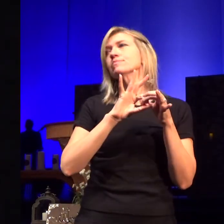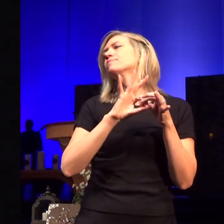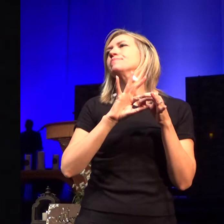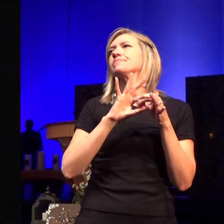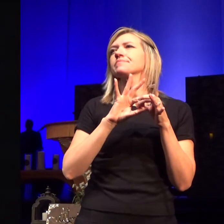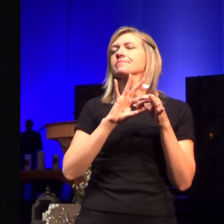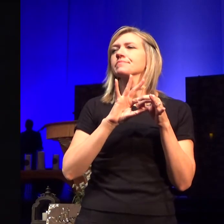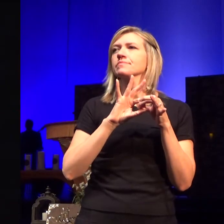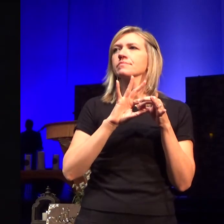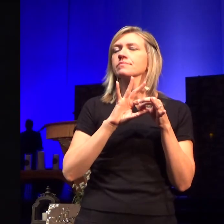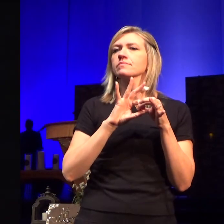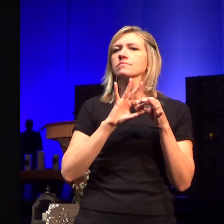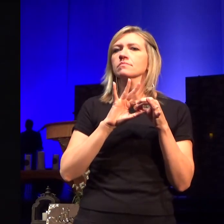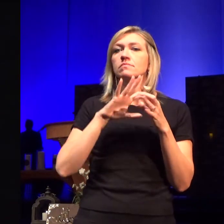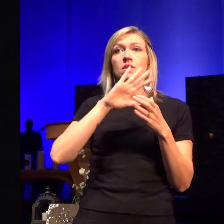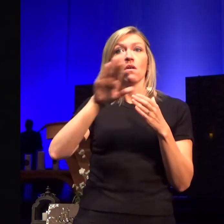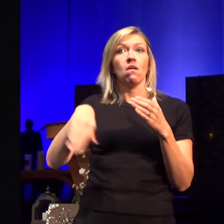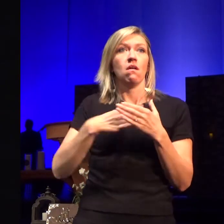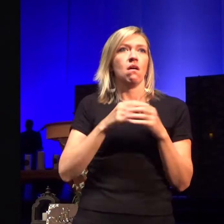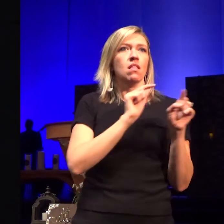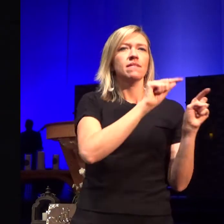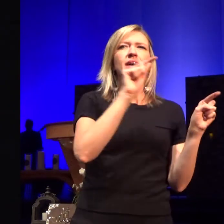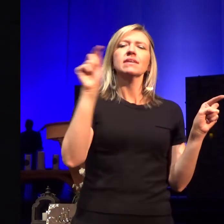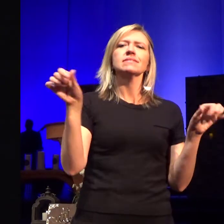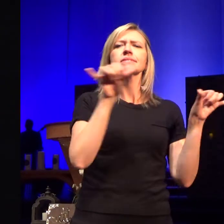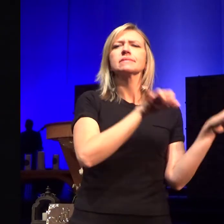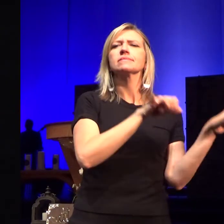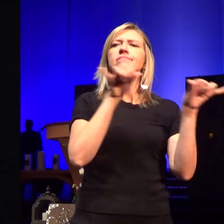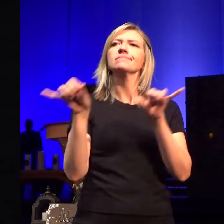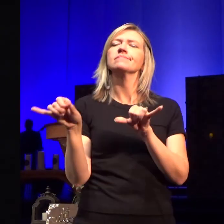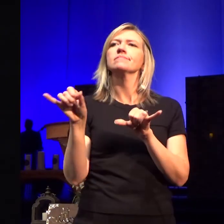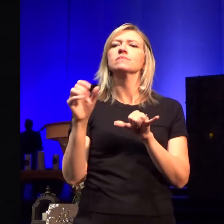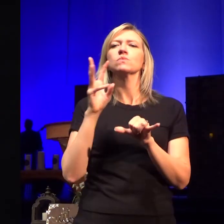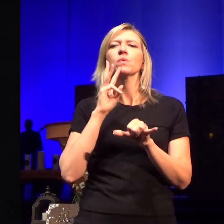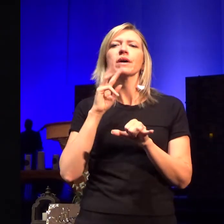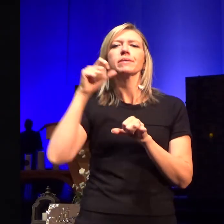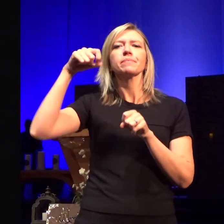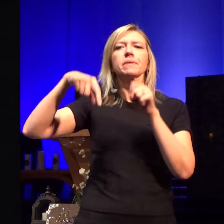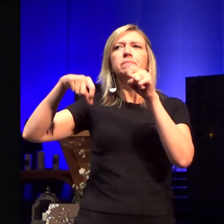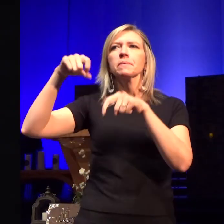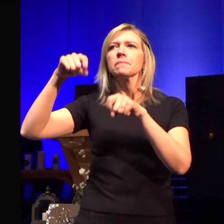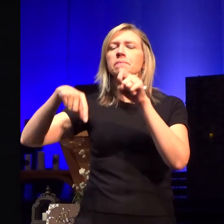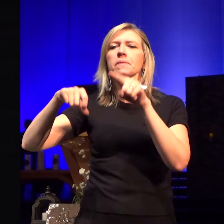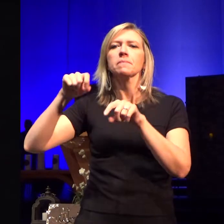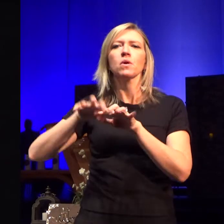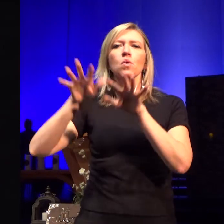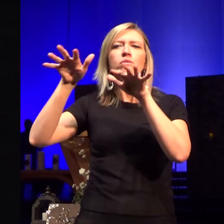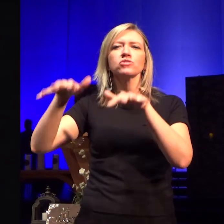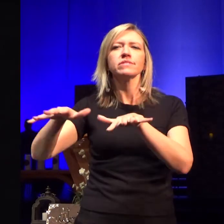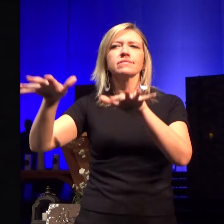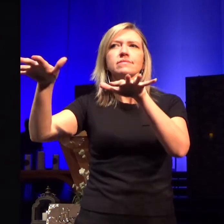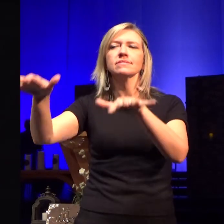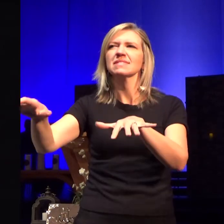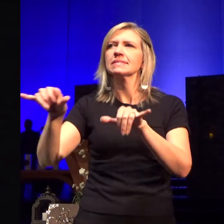are all of us drops in an ocean, all of the same